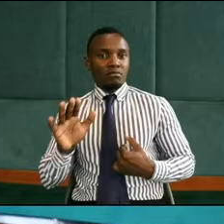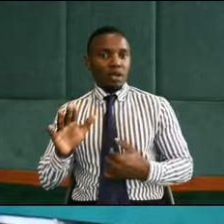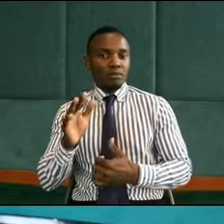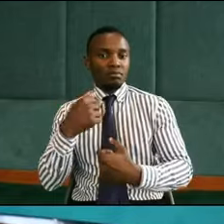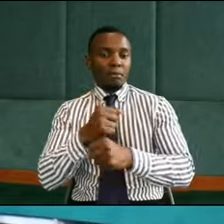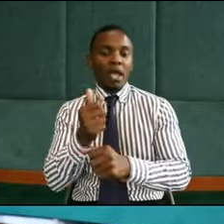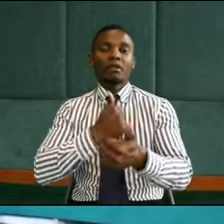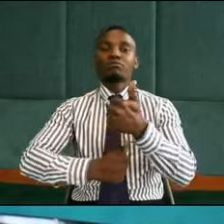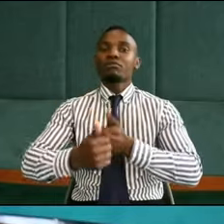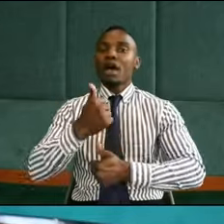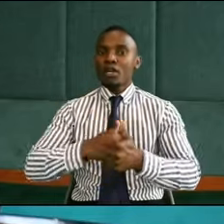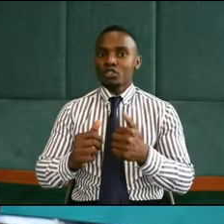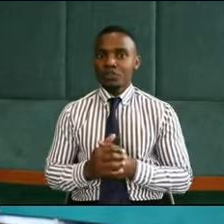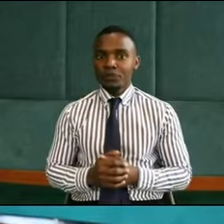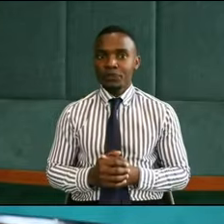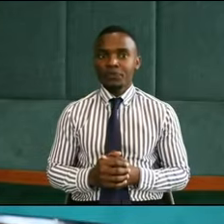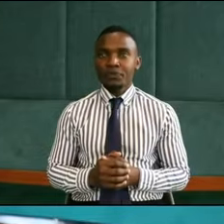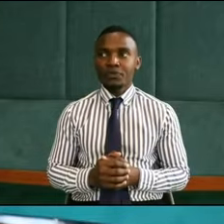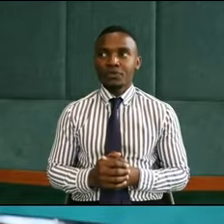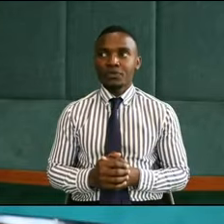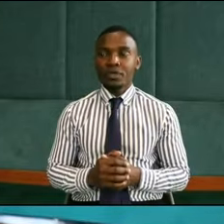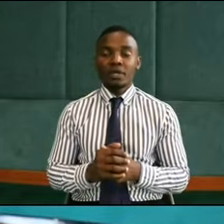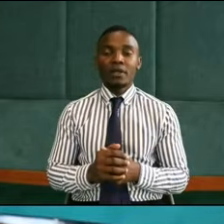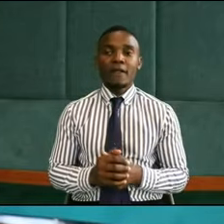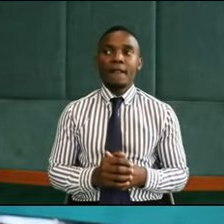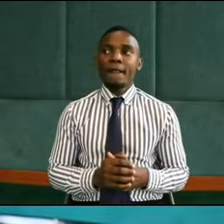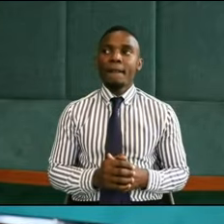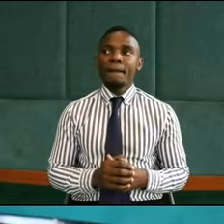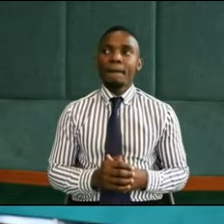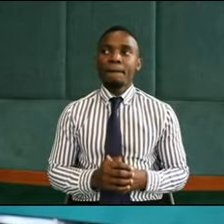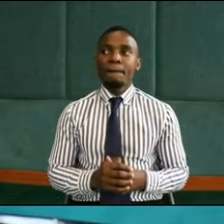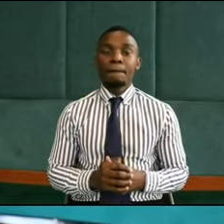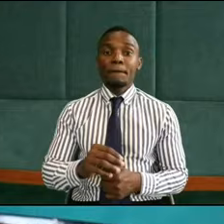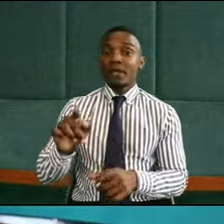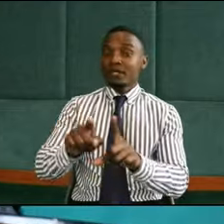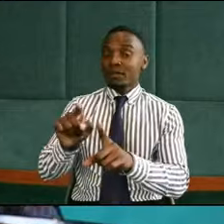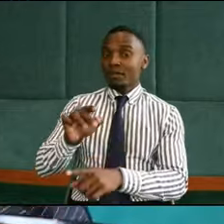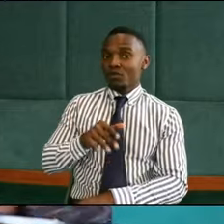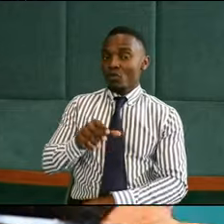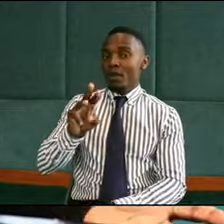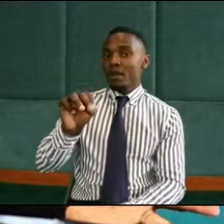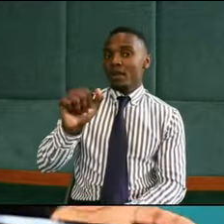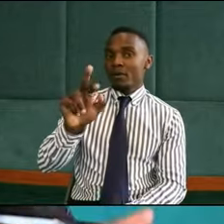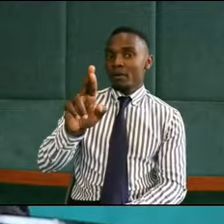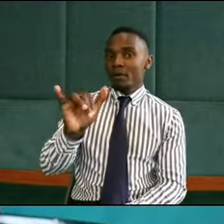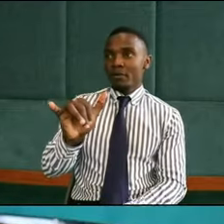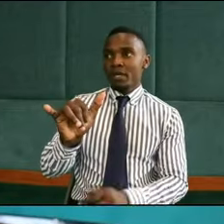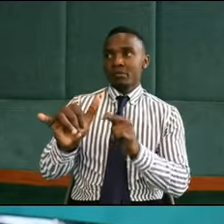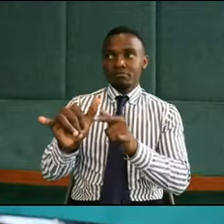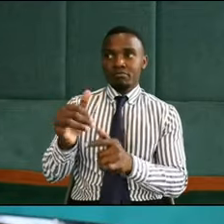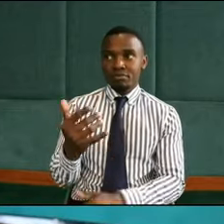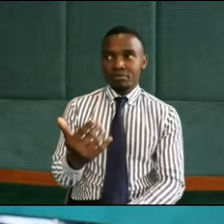is his own justification. Mary, love is the